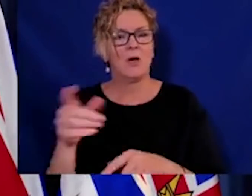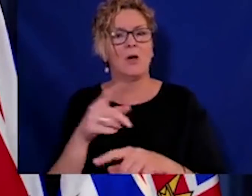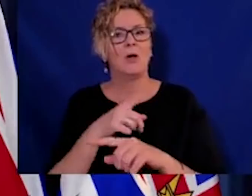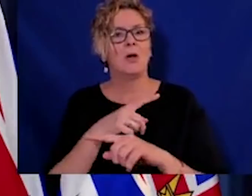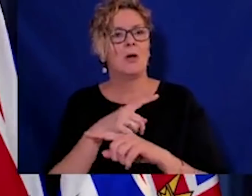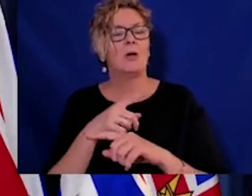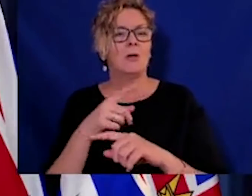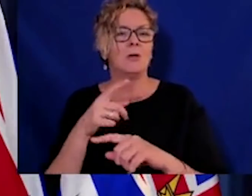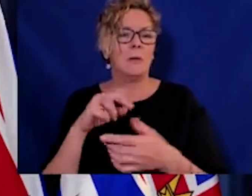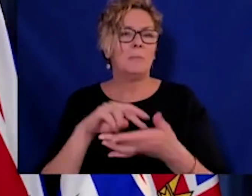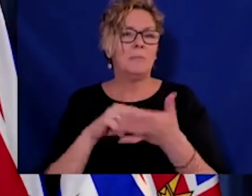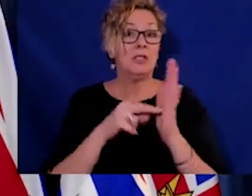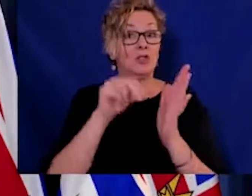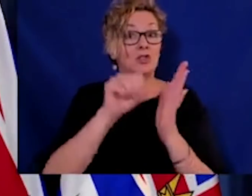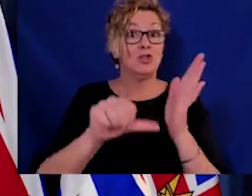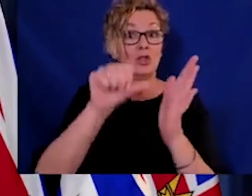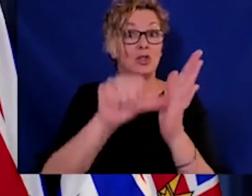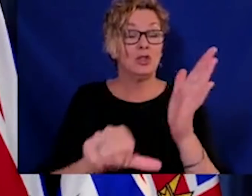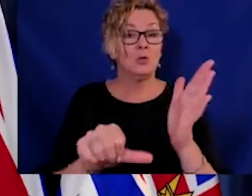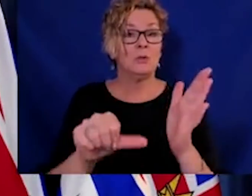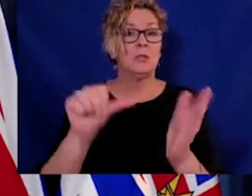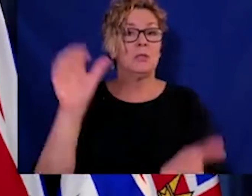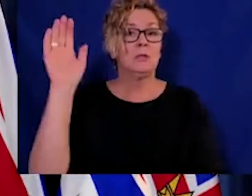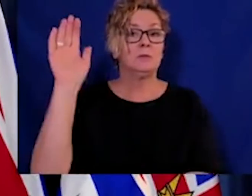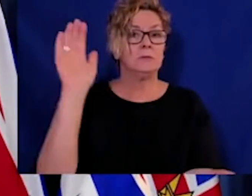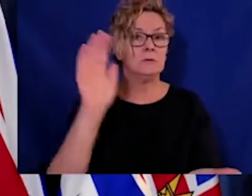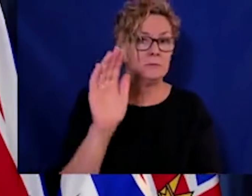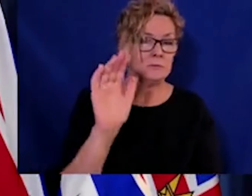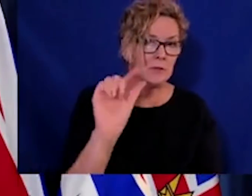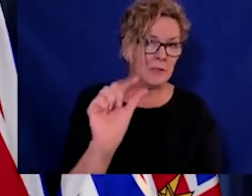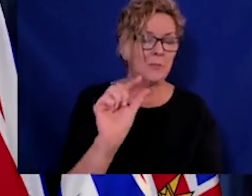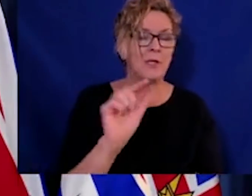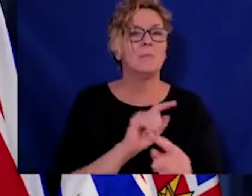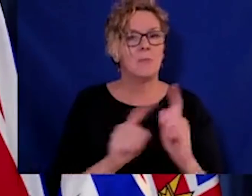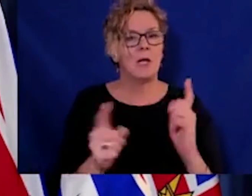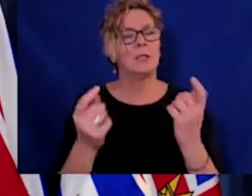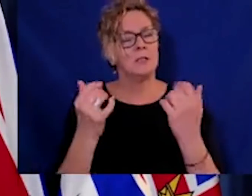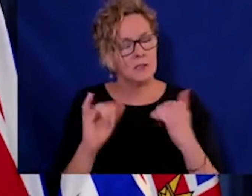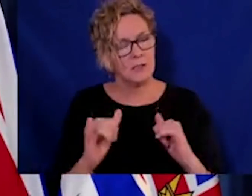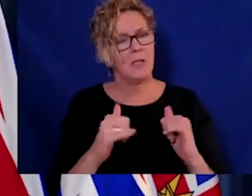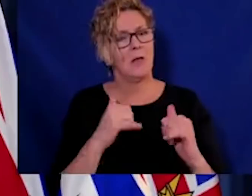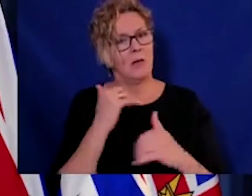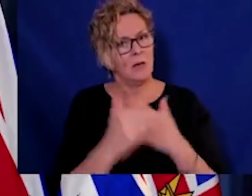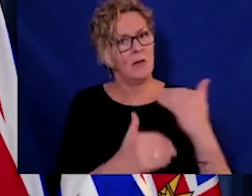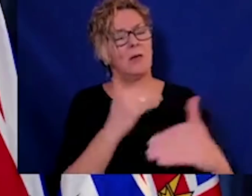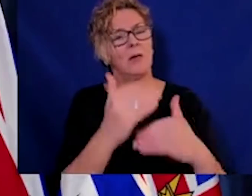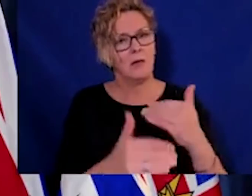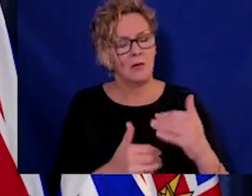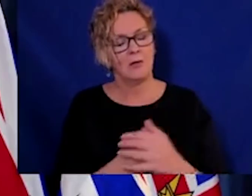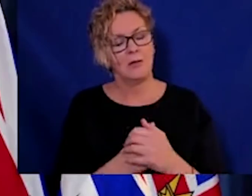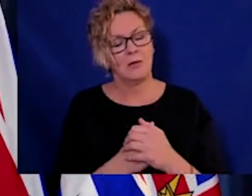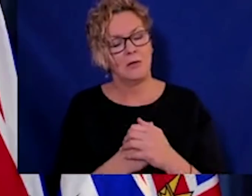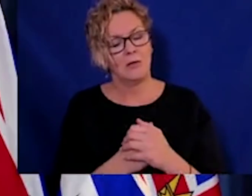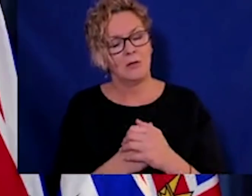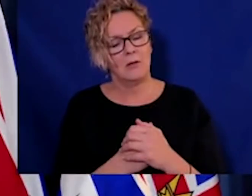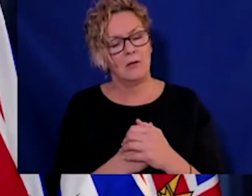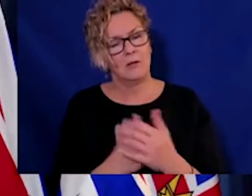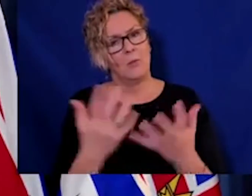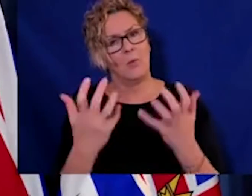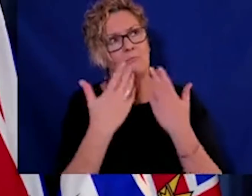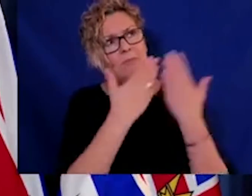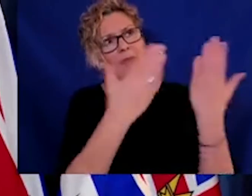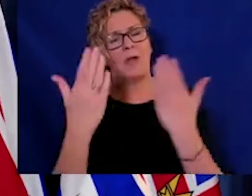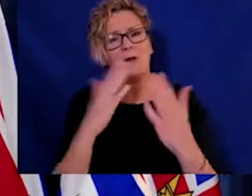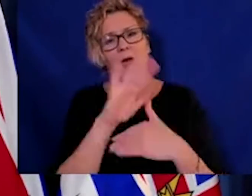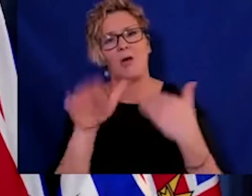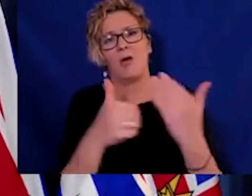professionals, by nurses, by healthcare workers, and we are appreciative of all that extraordinary effort and commitment. I